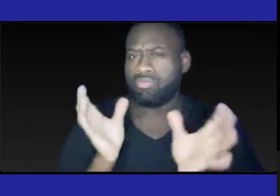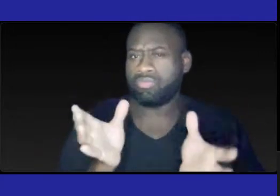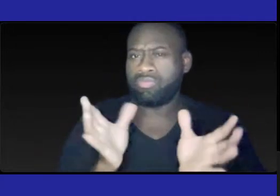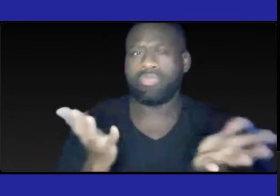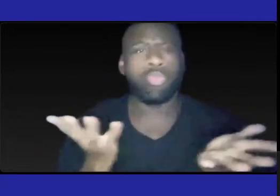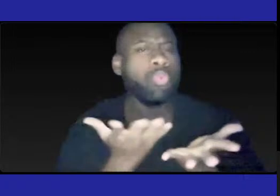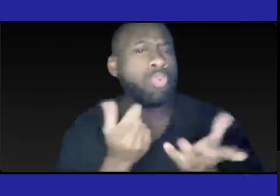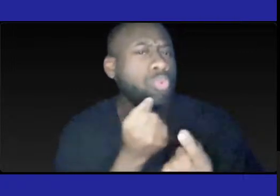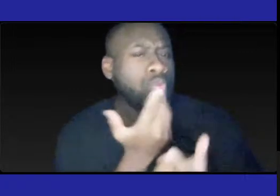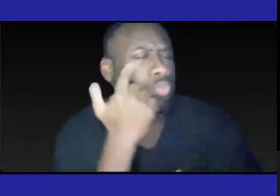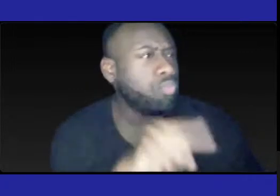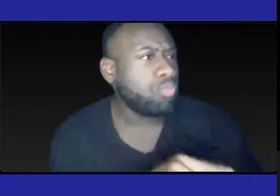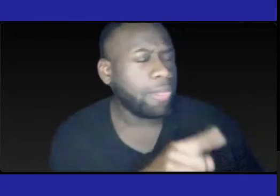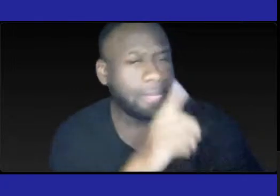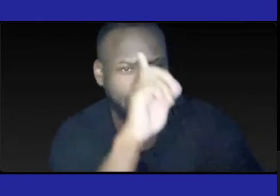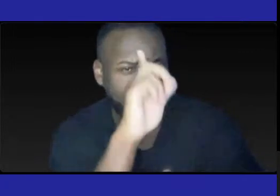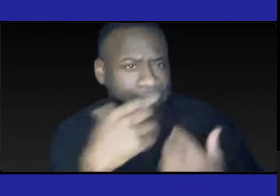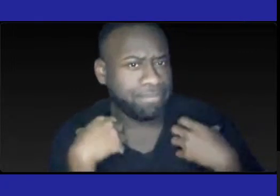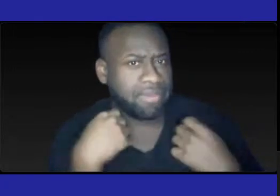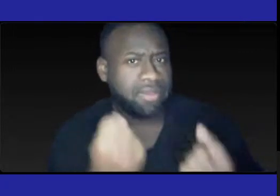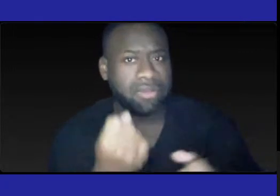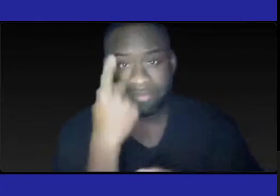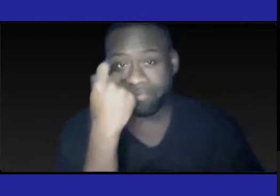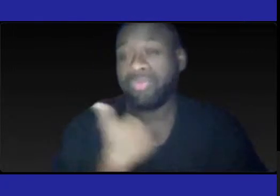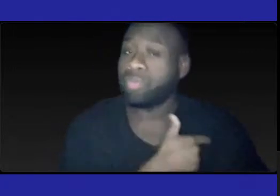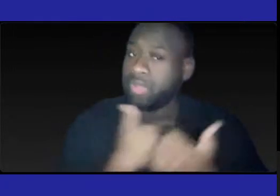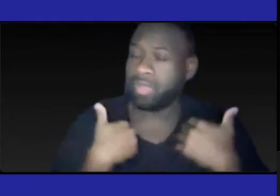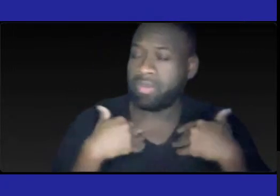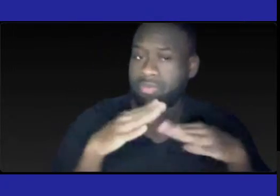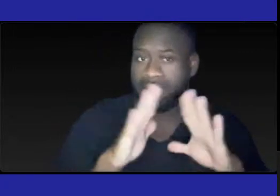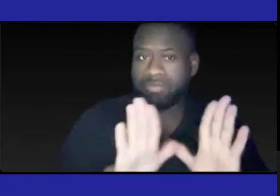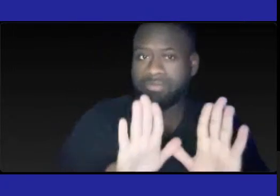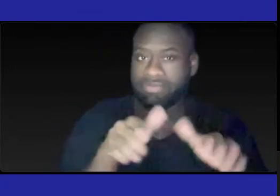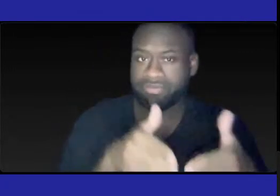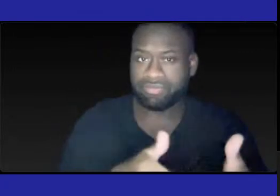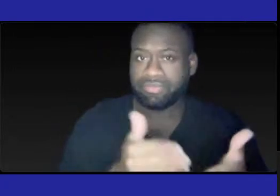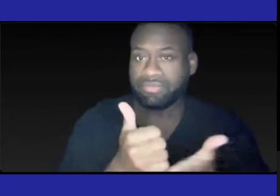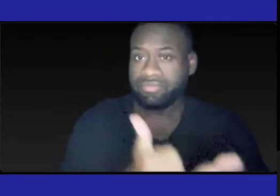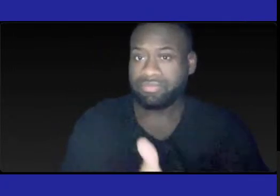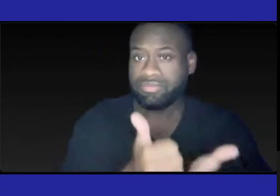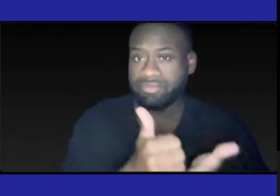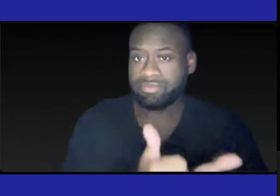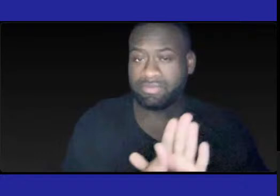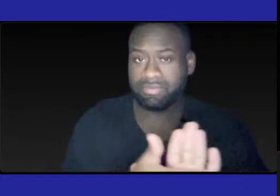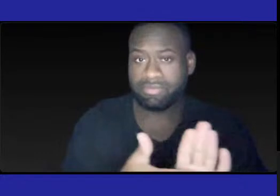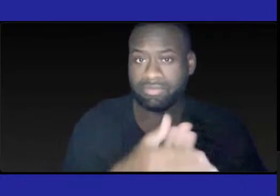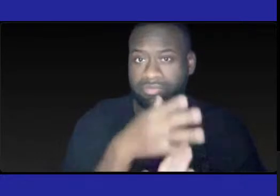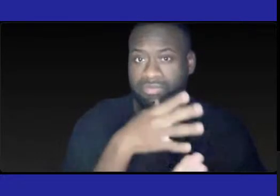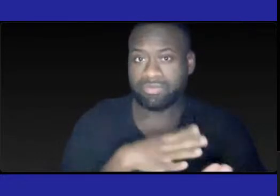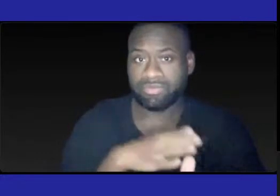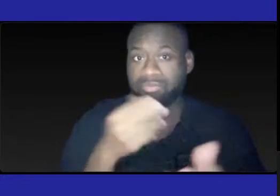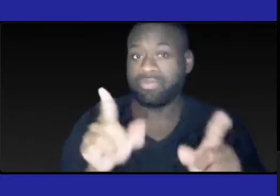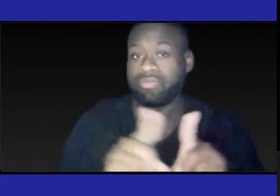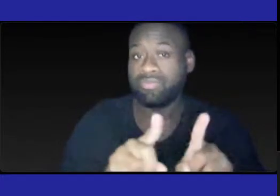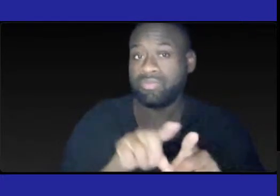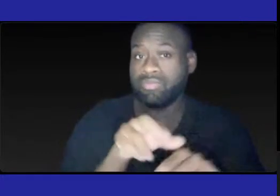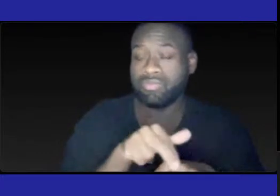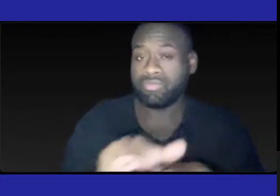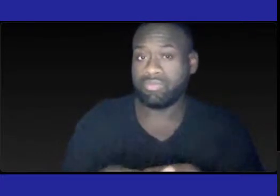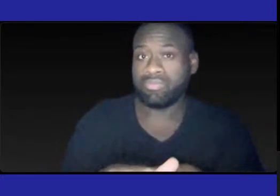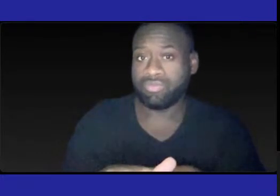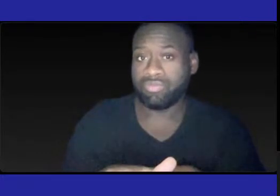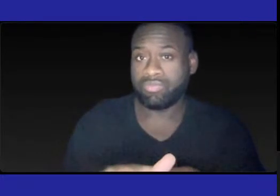health disorders? We have a maternal home which does help to diagnose and then refer patients. However, if given